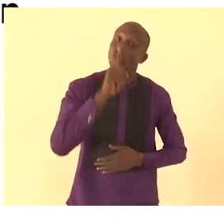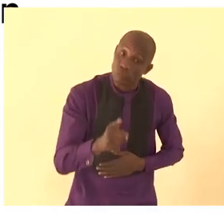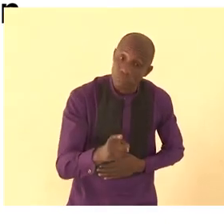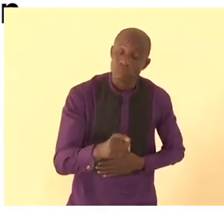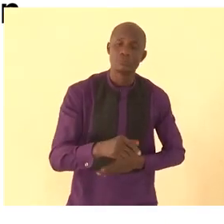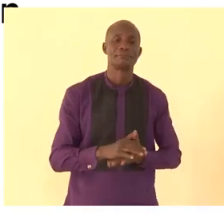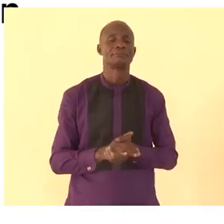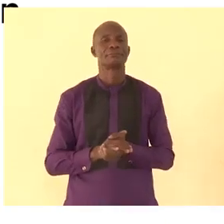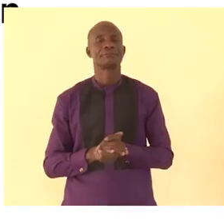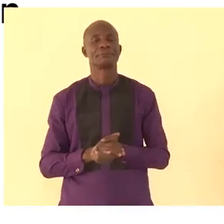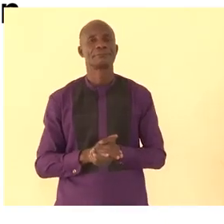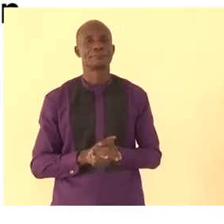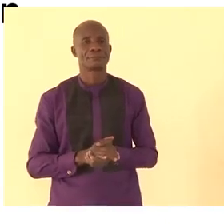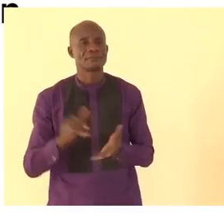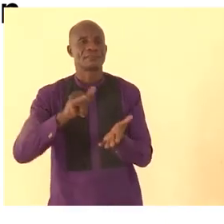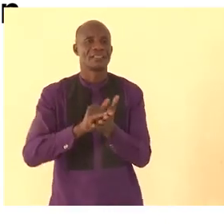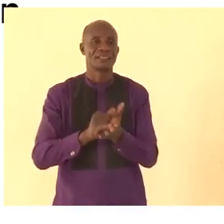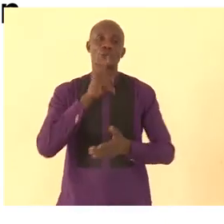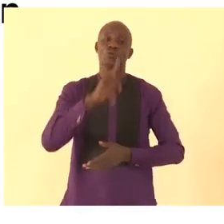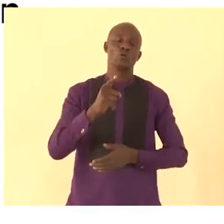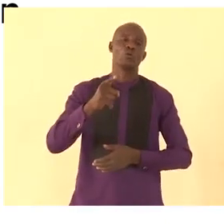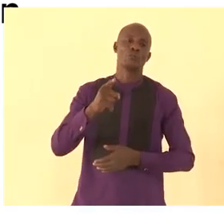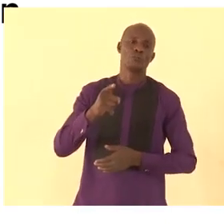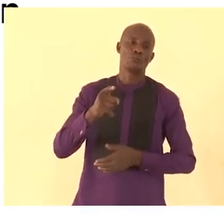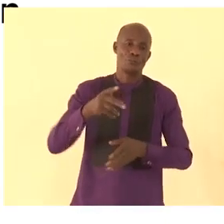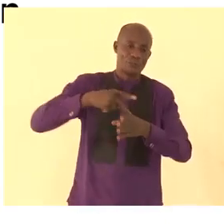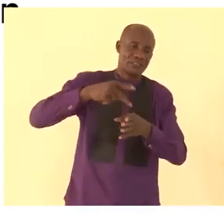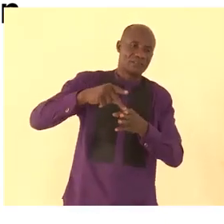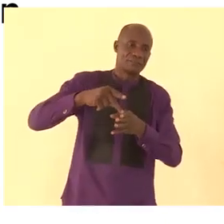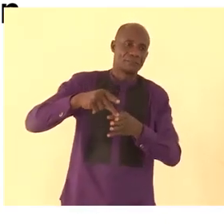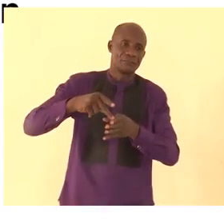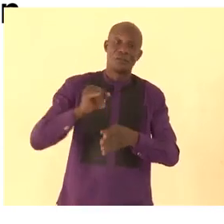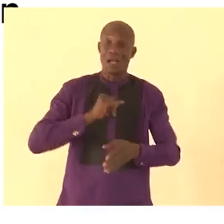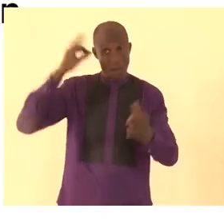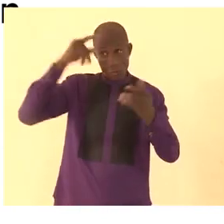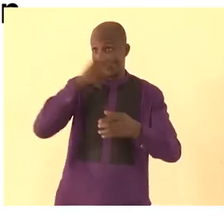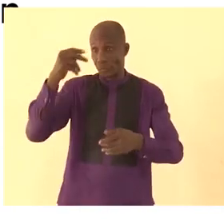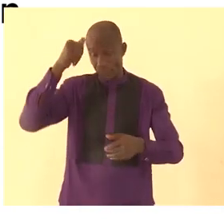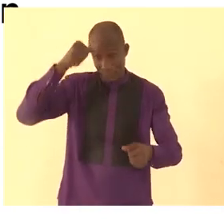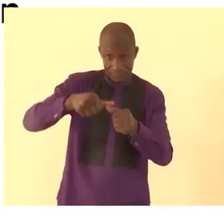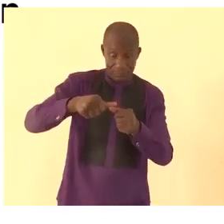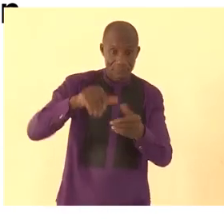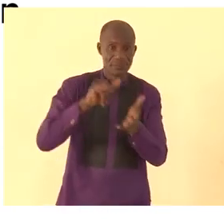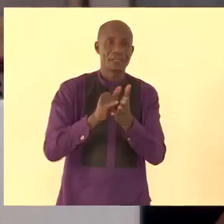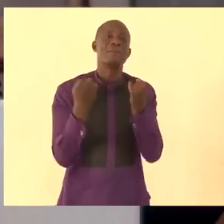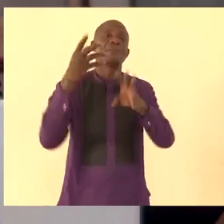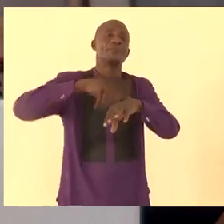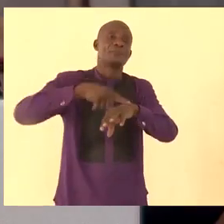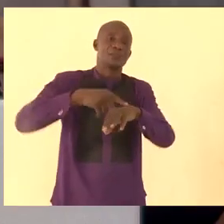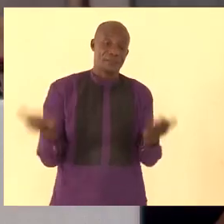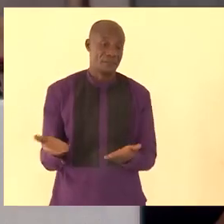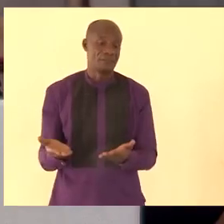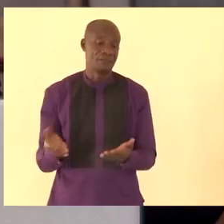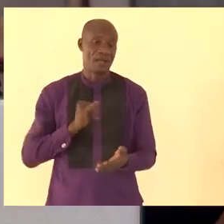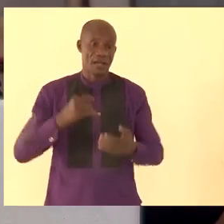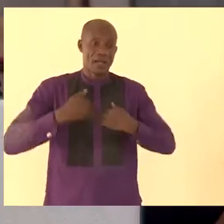it. Eh? That true practice, you see, I hope you remember that many times